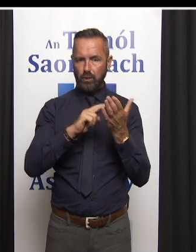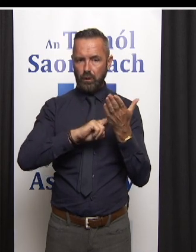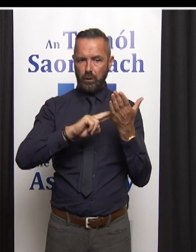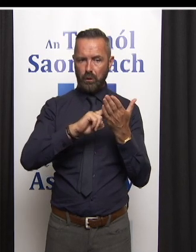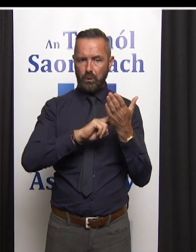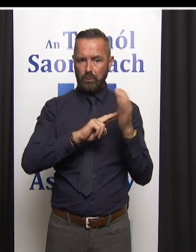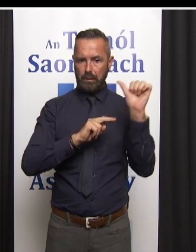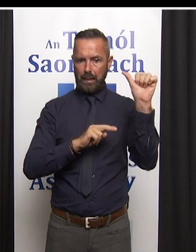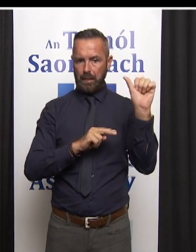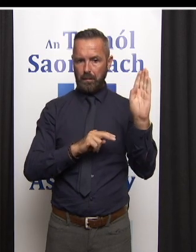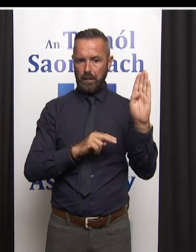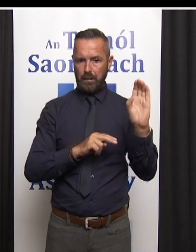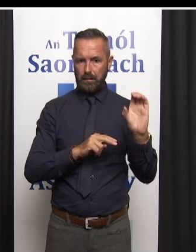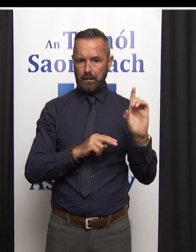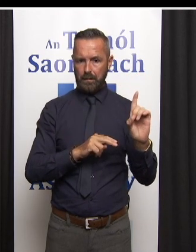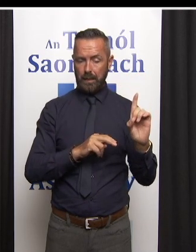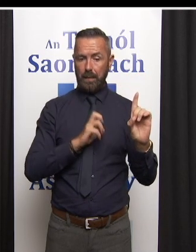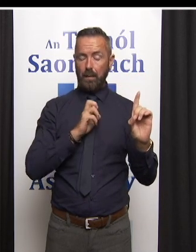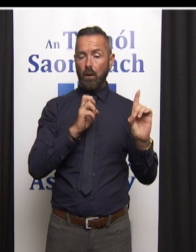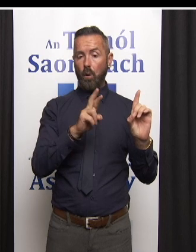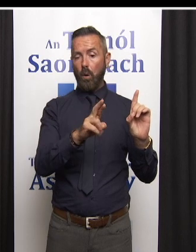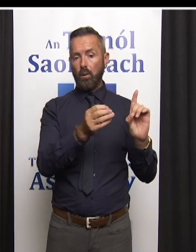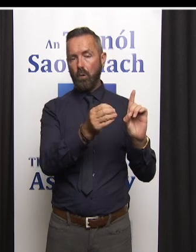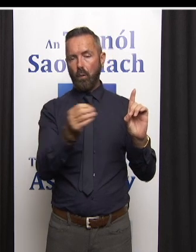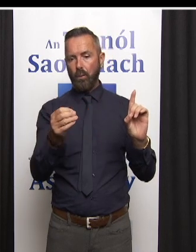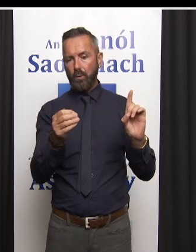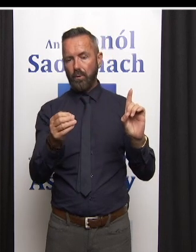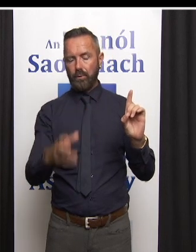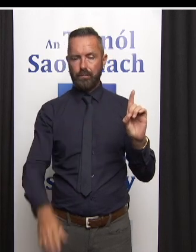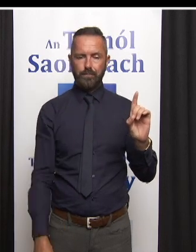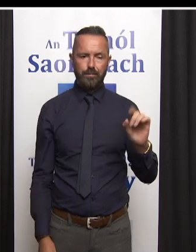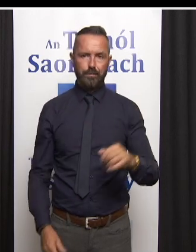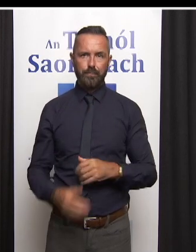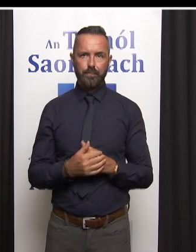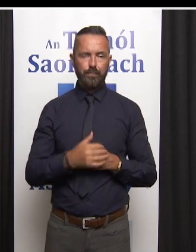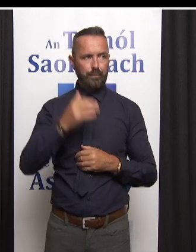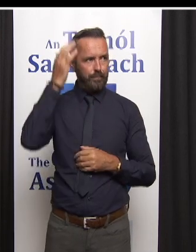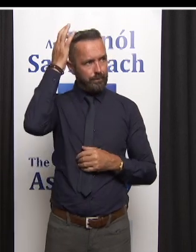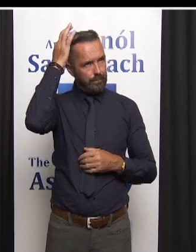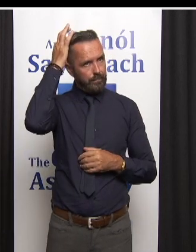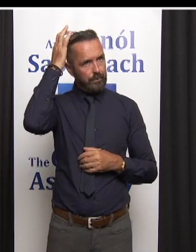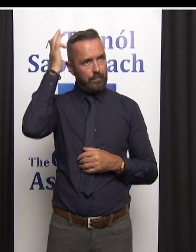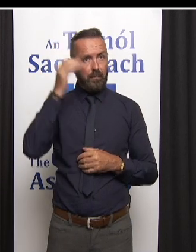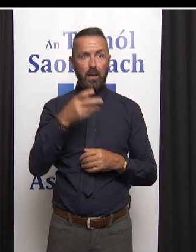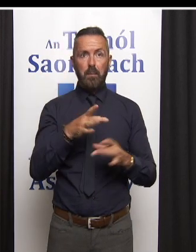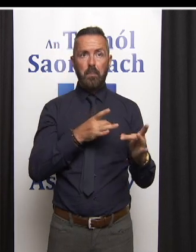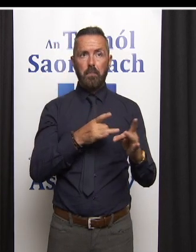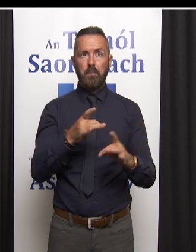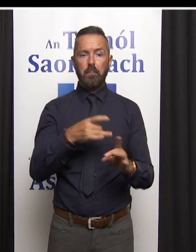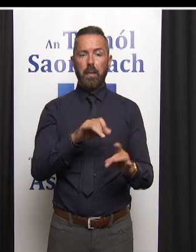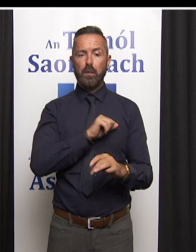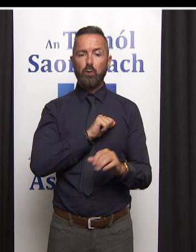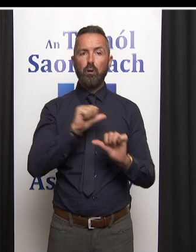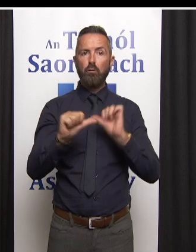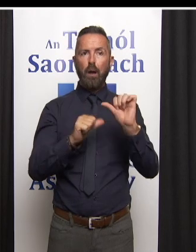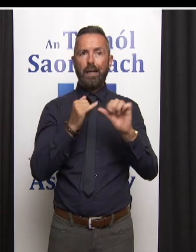the models that you've seen this morning, A, B, C, D, or rank it in your order of choice, or do you have an